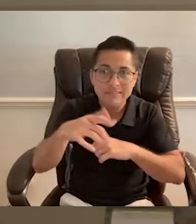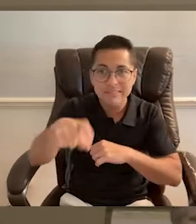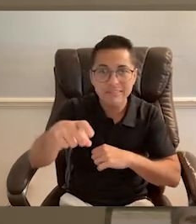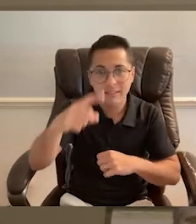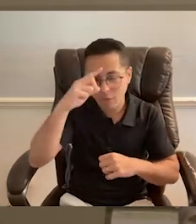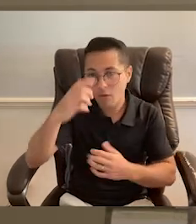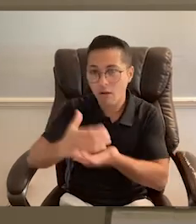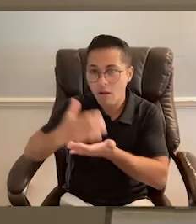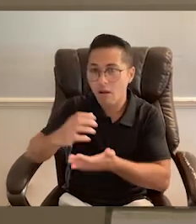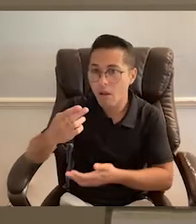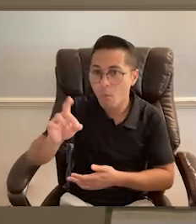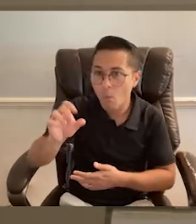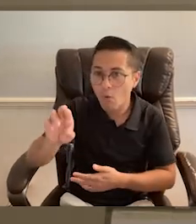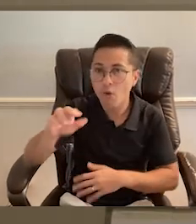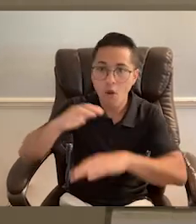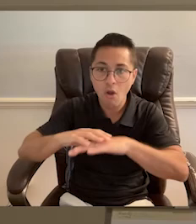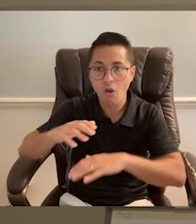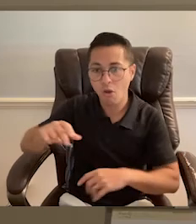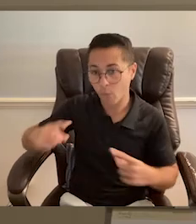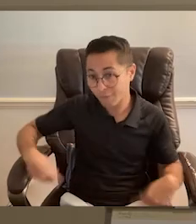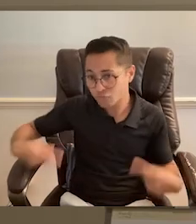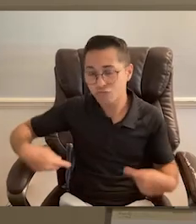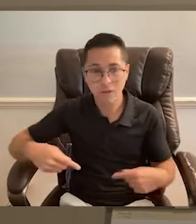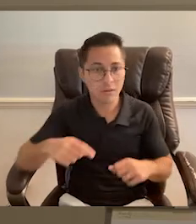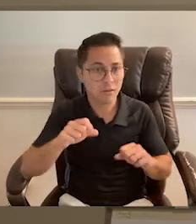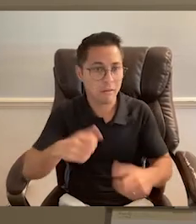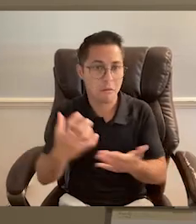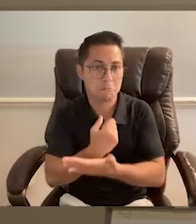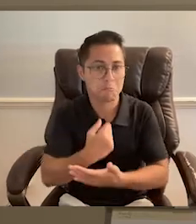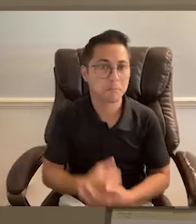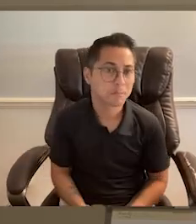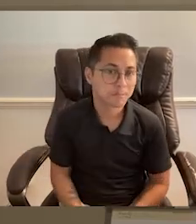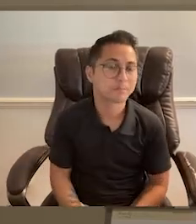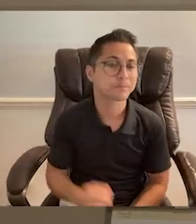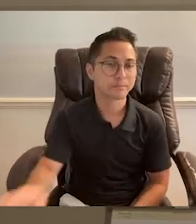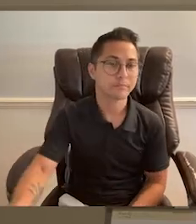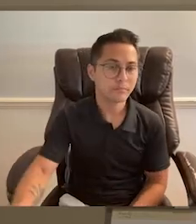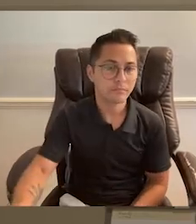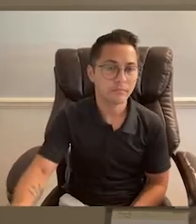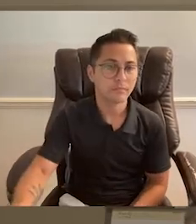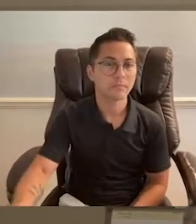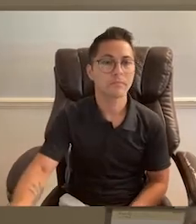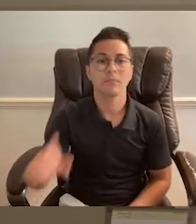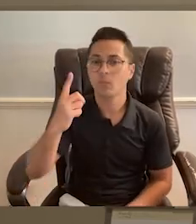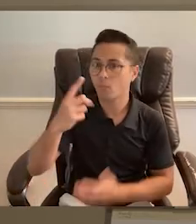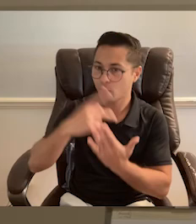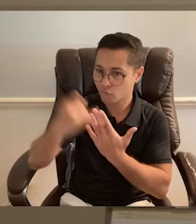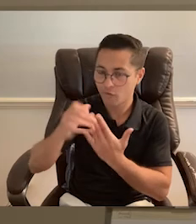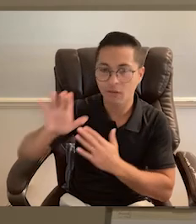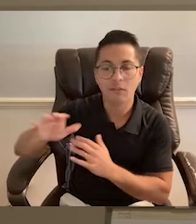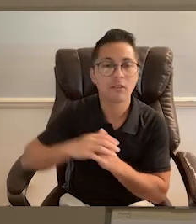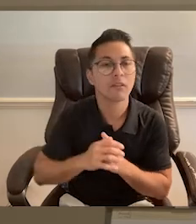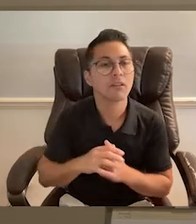arm that goes through, but these are just some examples of projects that started off as student projects. And sometimes,